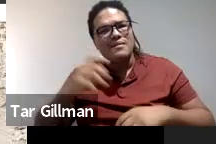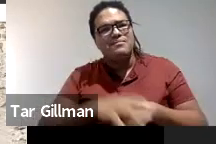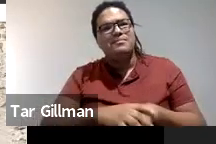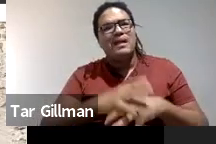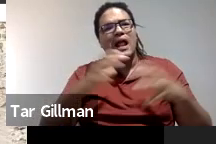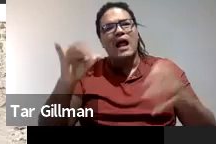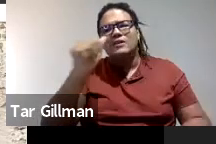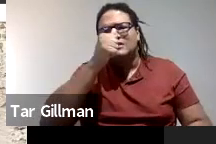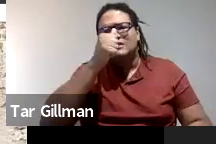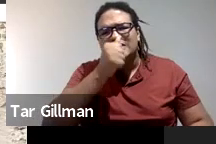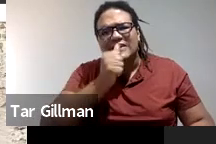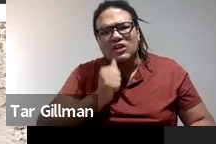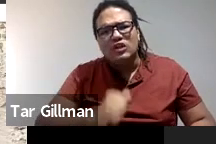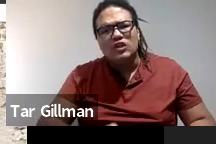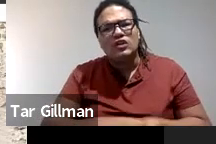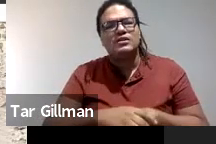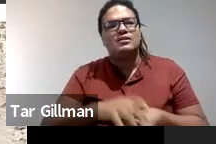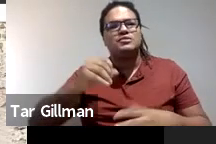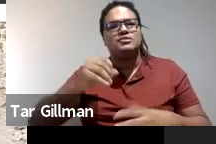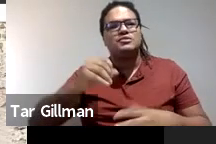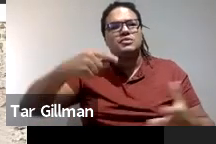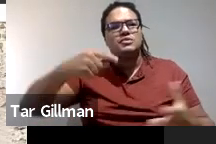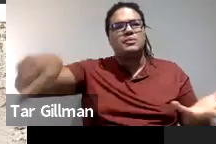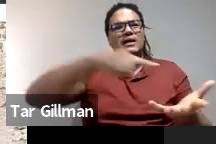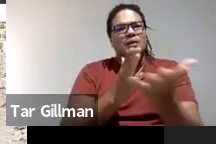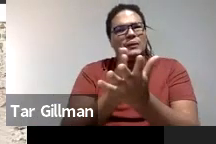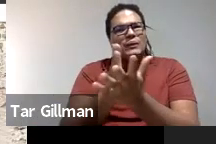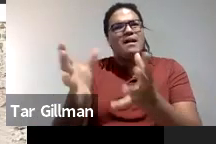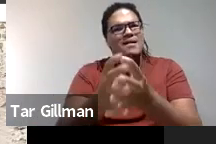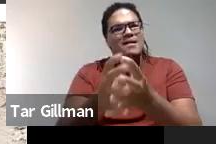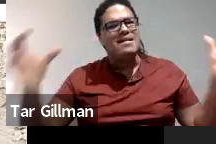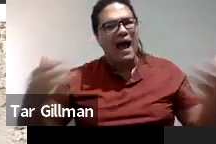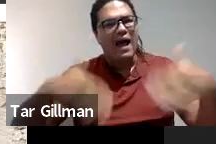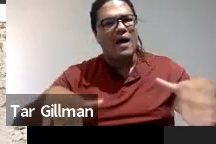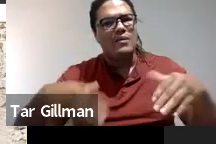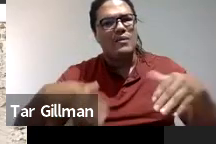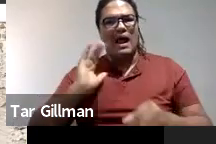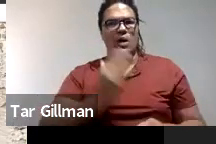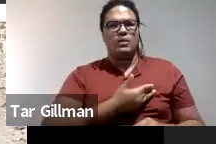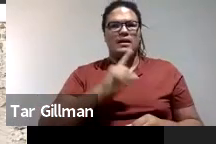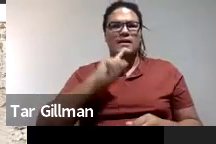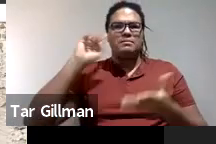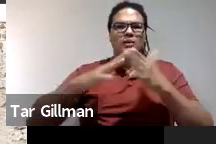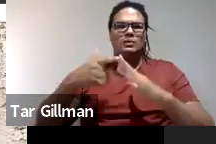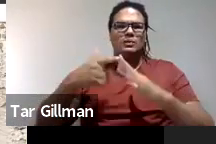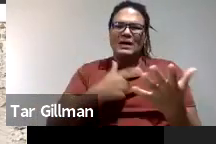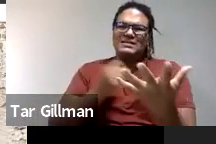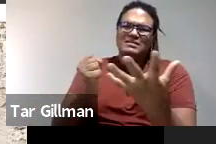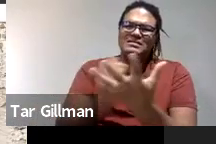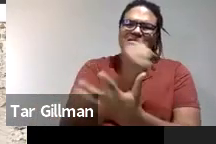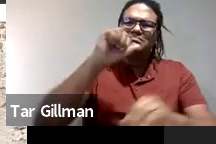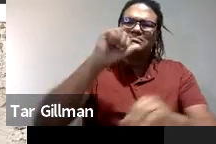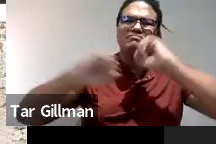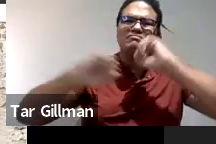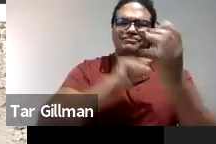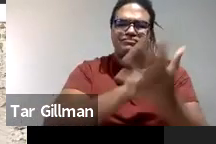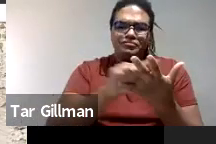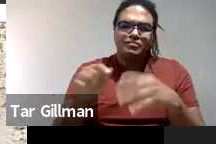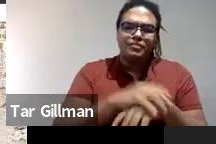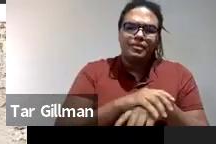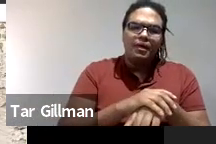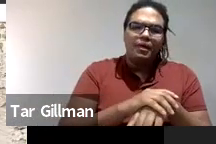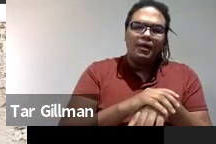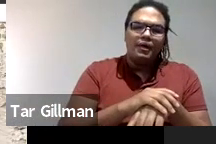up with a lot of trauma, a lot of suffering. So the deaf community went through a lot in our